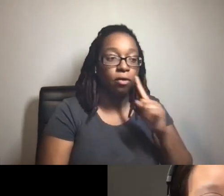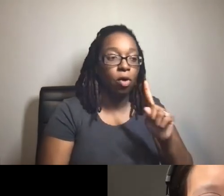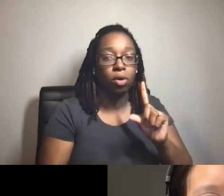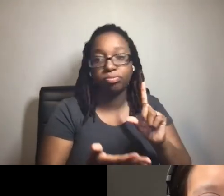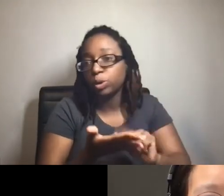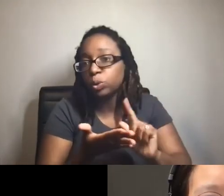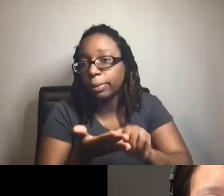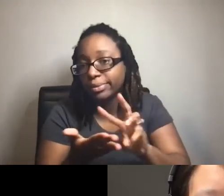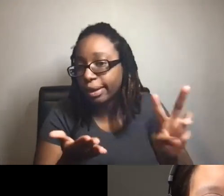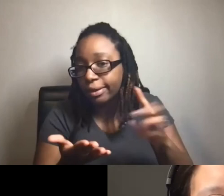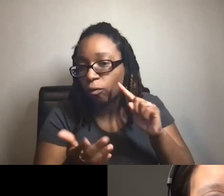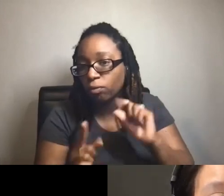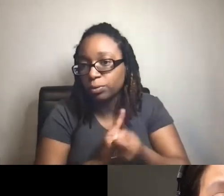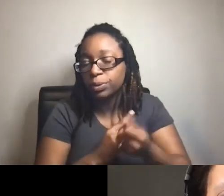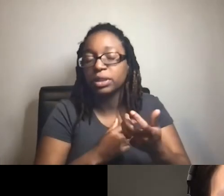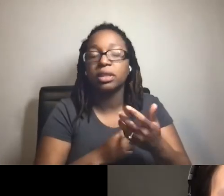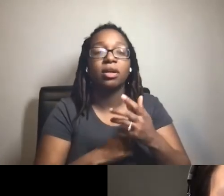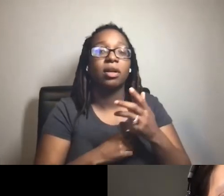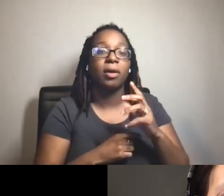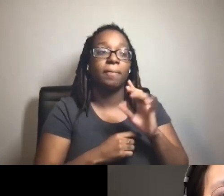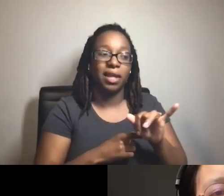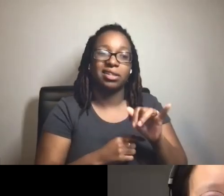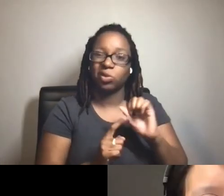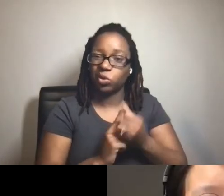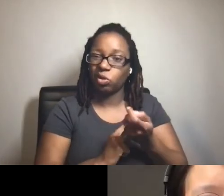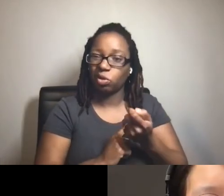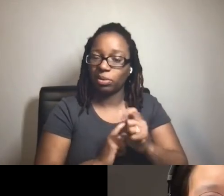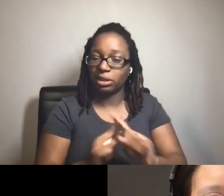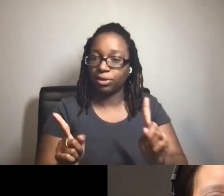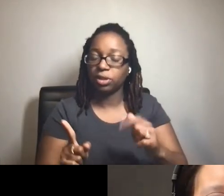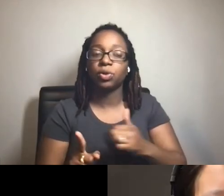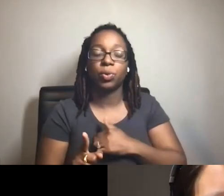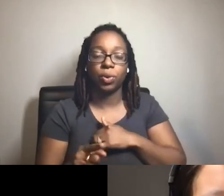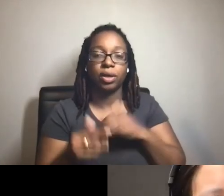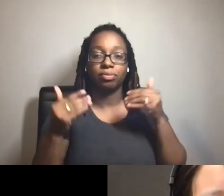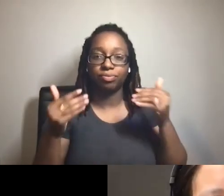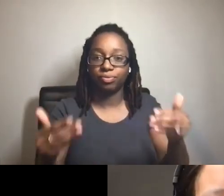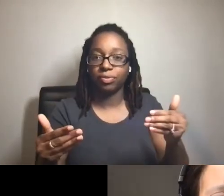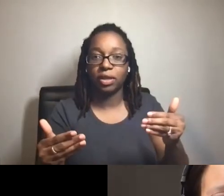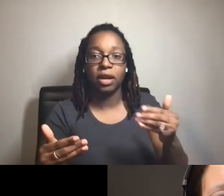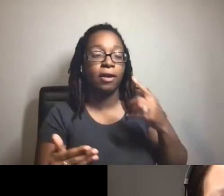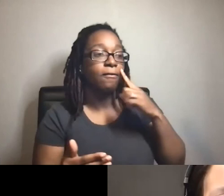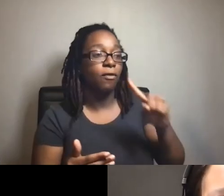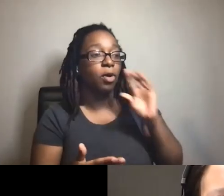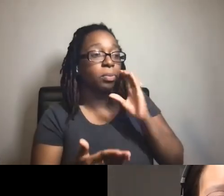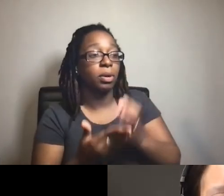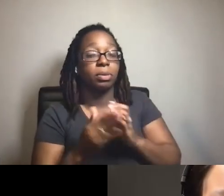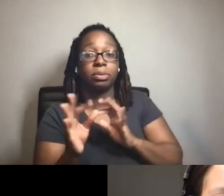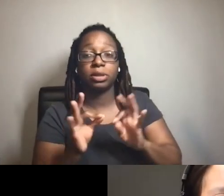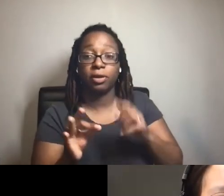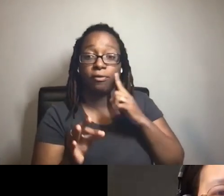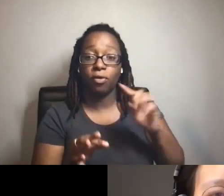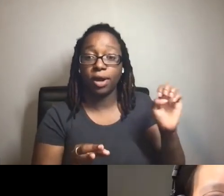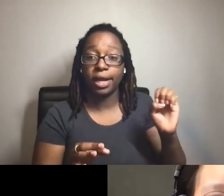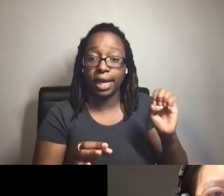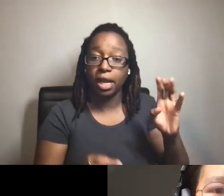instance, we thought that our use case was a little different. So we went about conducting our studies to figure out review imagery, particularly within the e-commerce context, so that we could provide